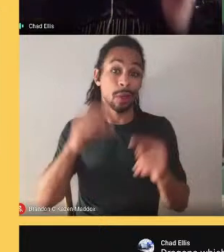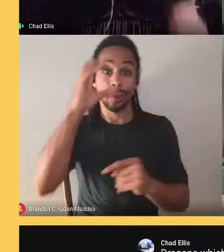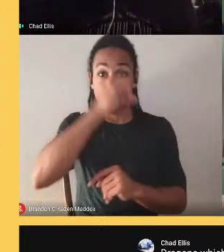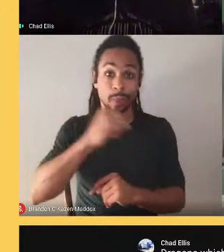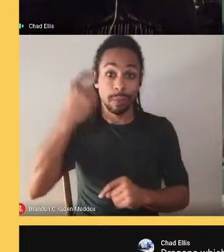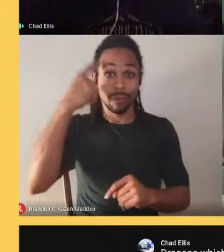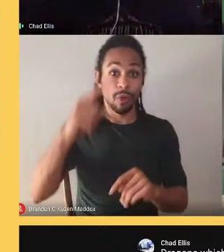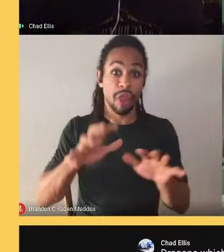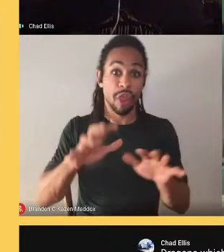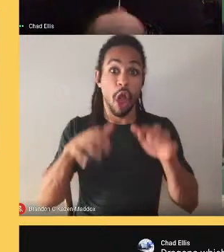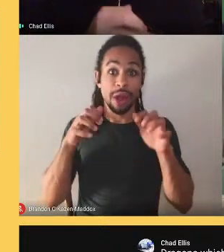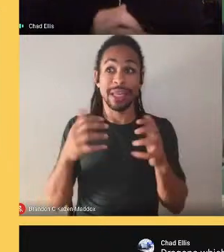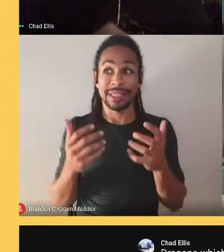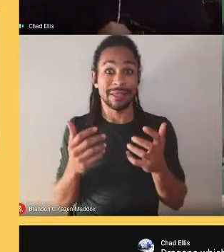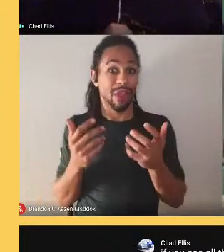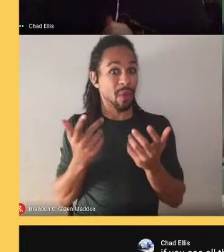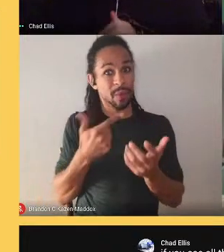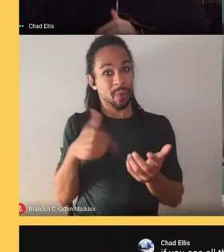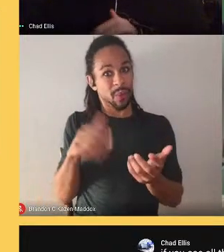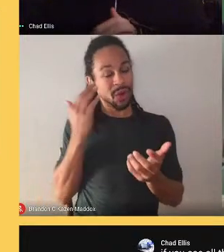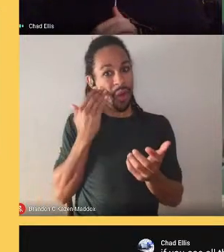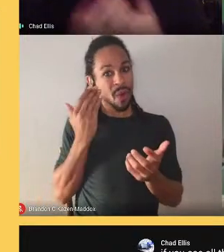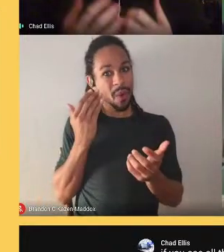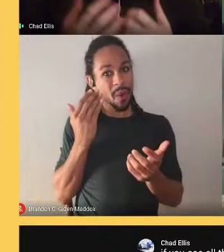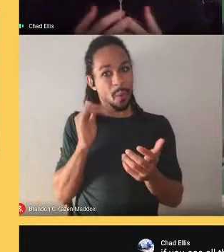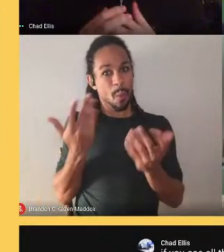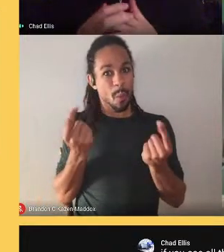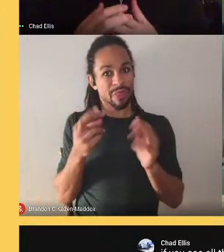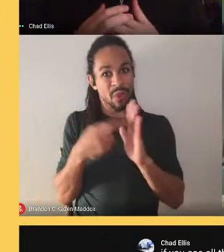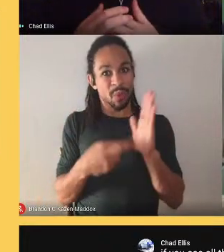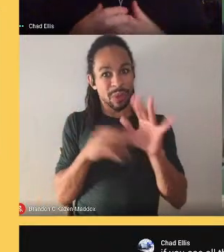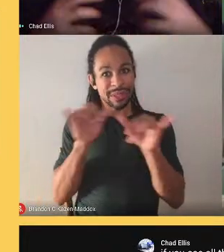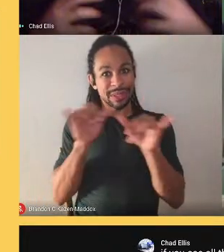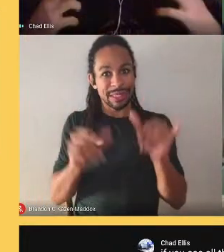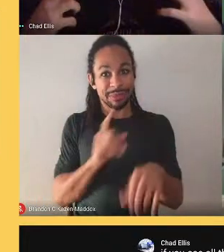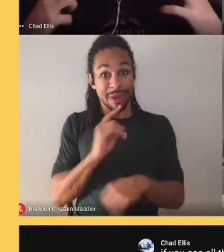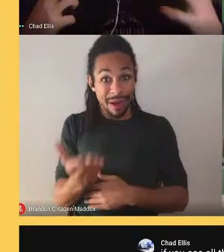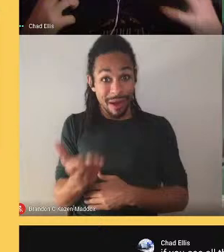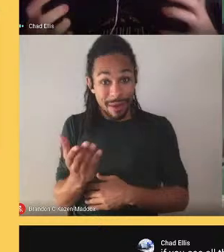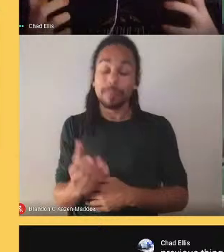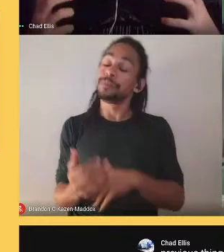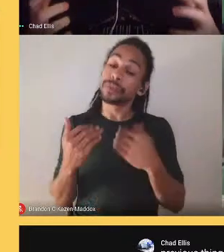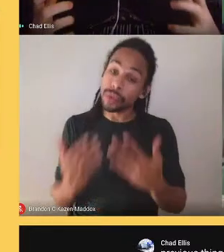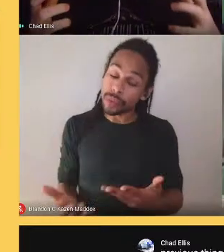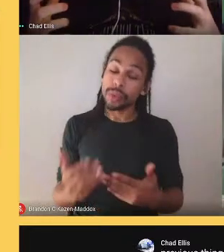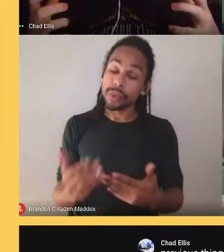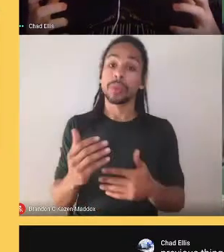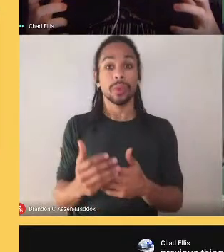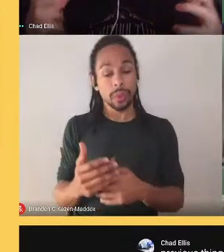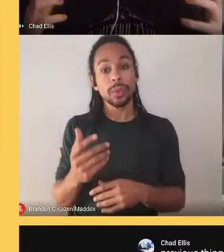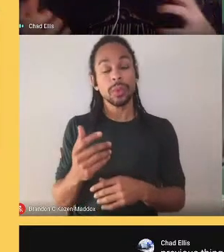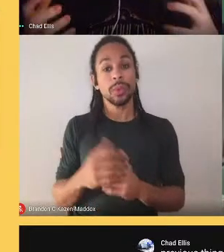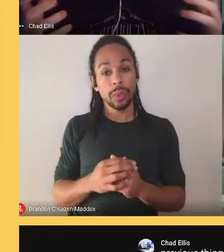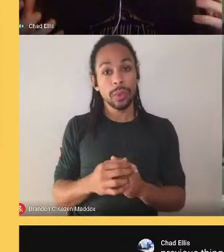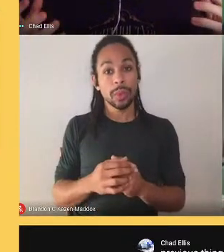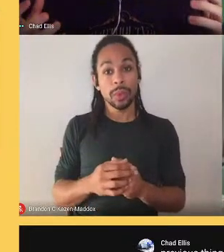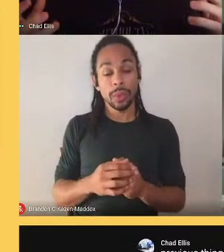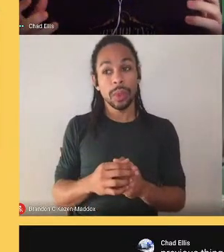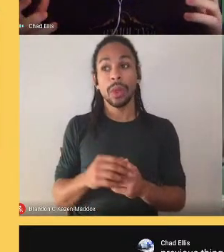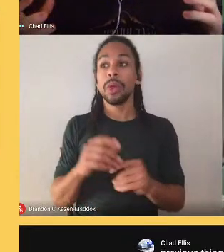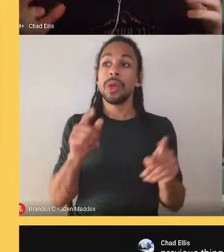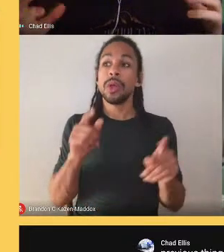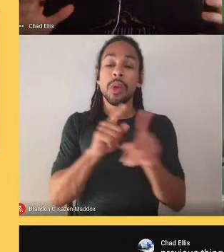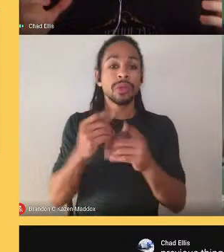all engage with, in my opinion, is some kind of subversion of the base assumptions of either the